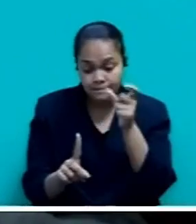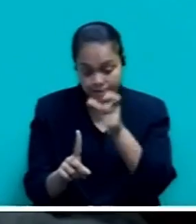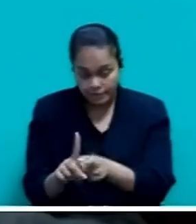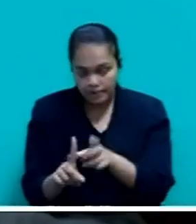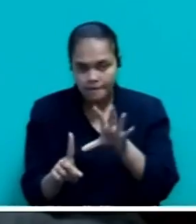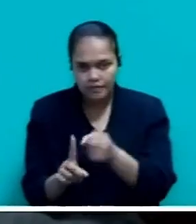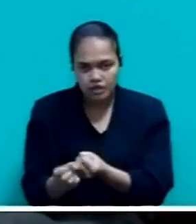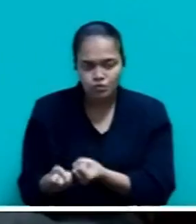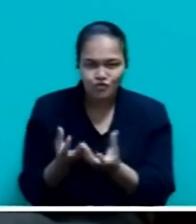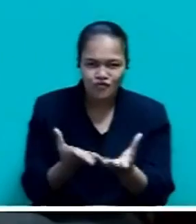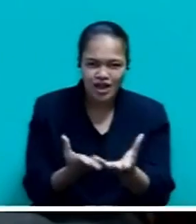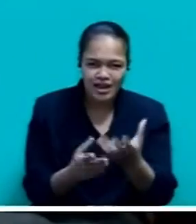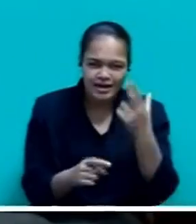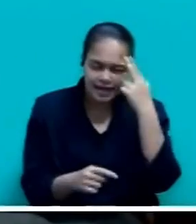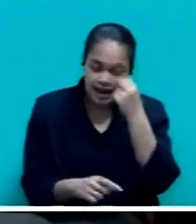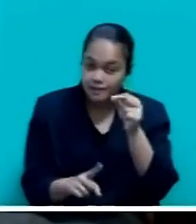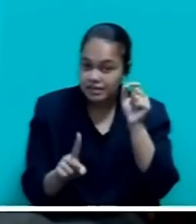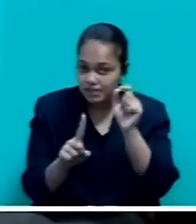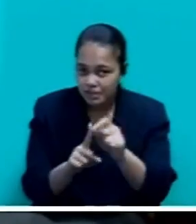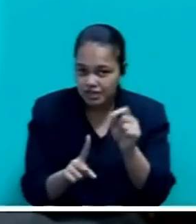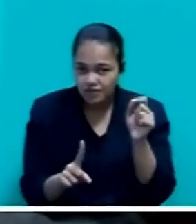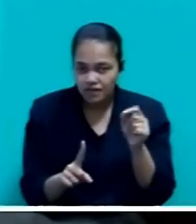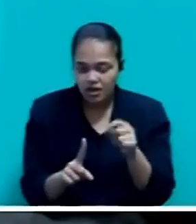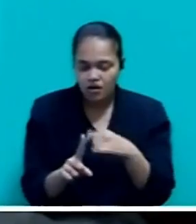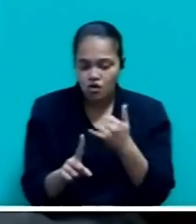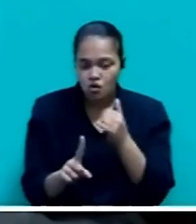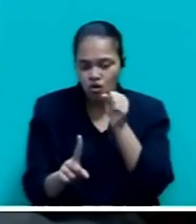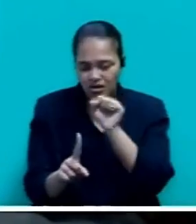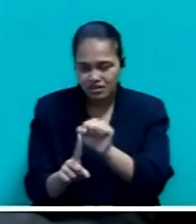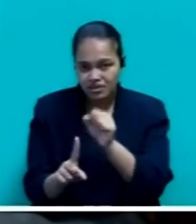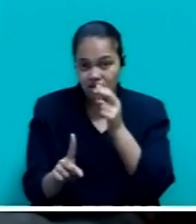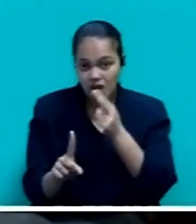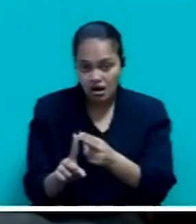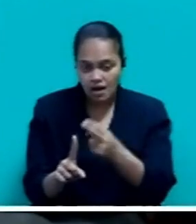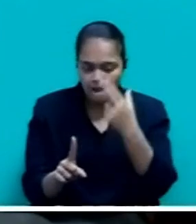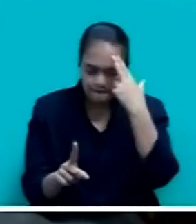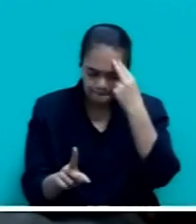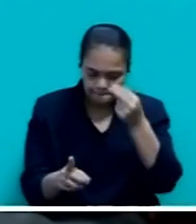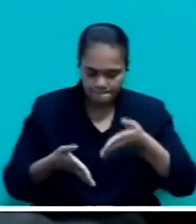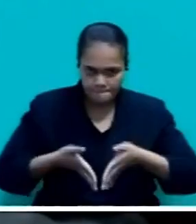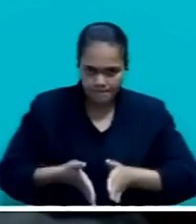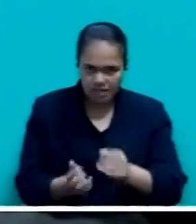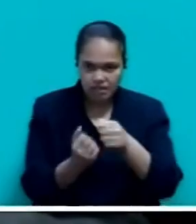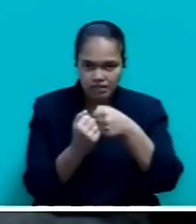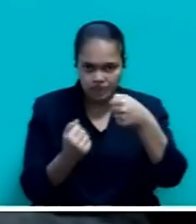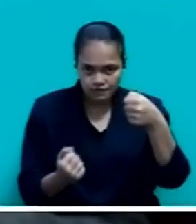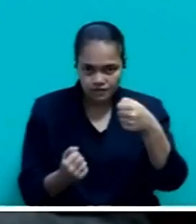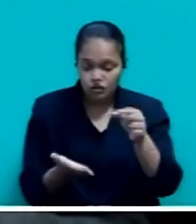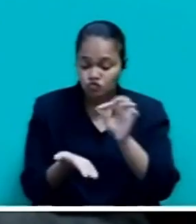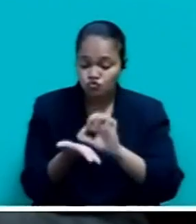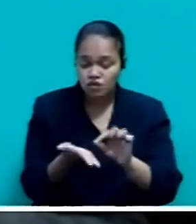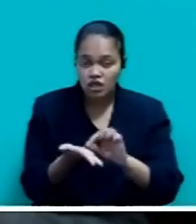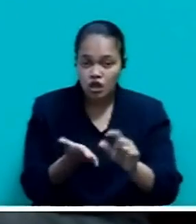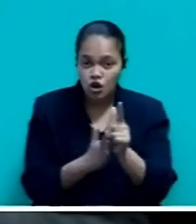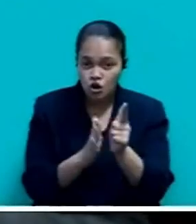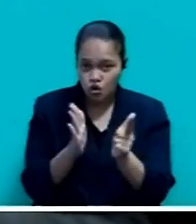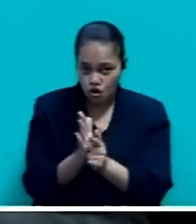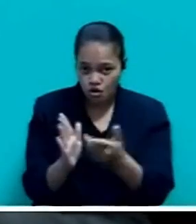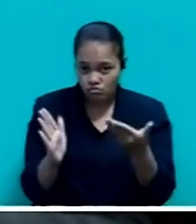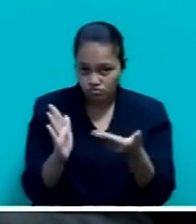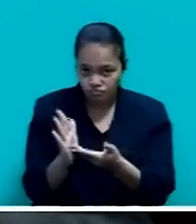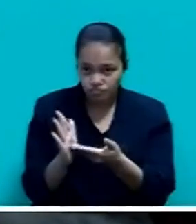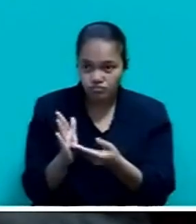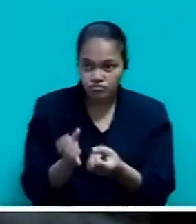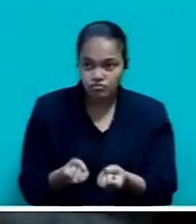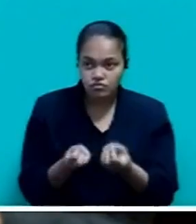his or her name as specified on his or her birth certificate. And where any written law authorizes or requires a person to